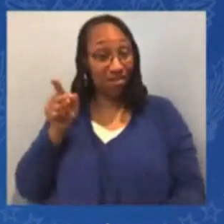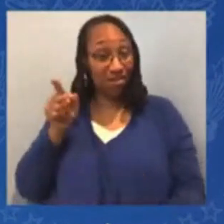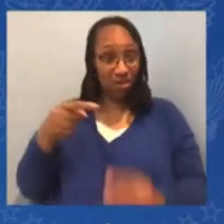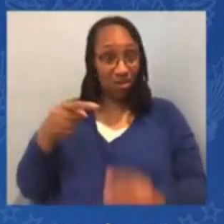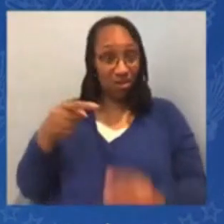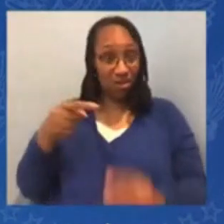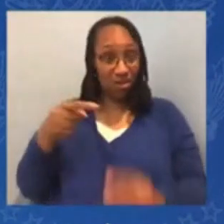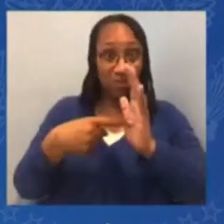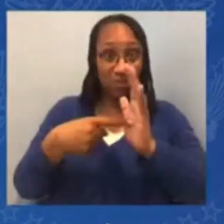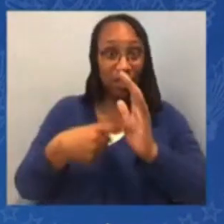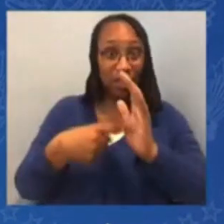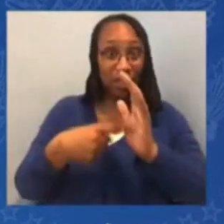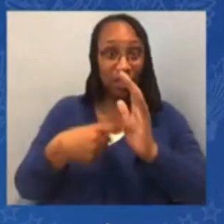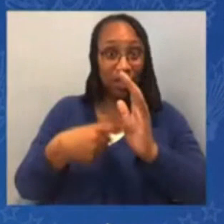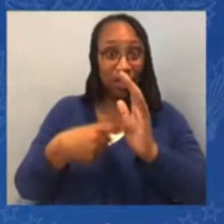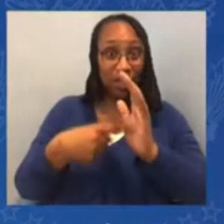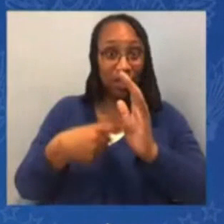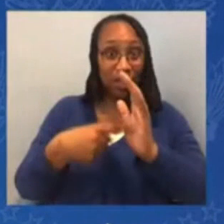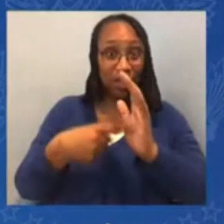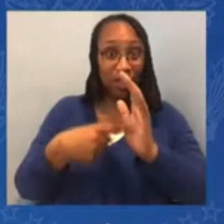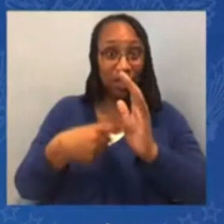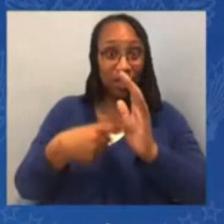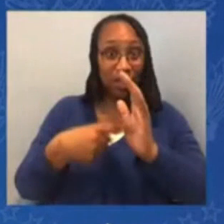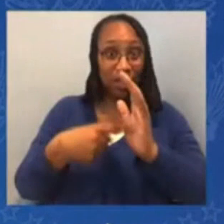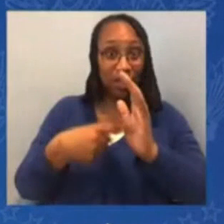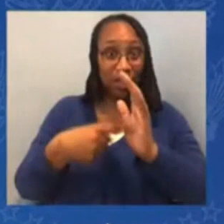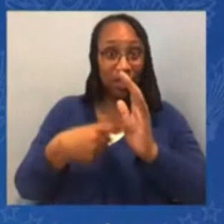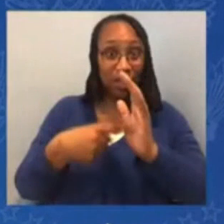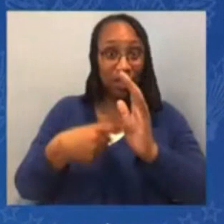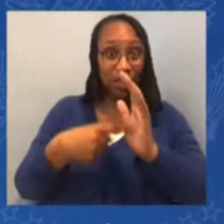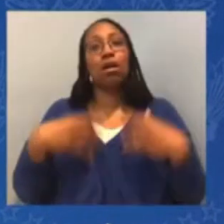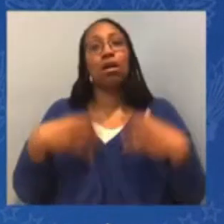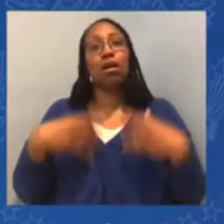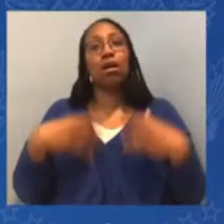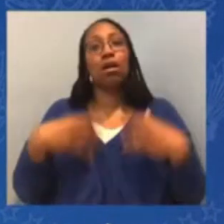I also want to acknowledge the gentle lady from